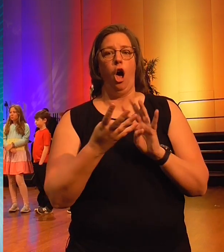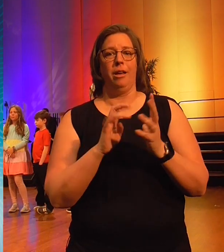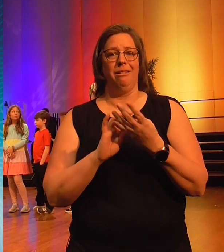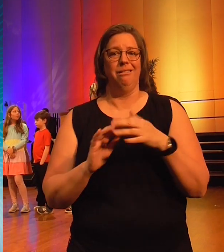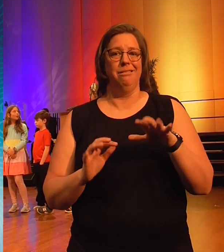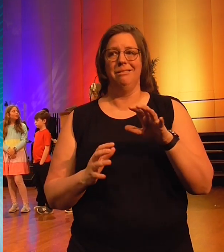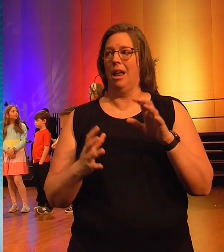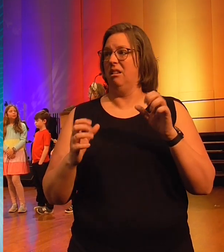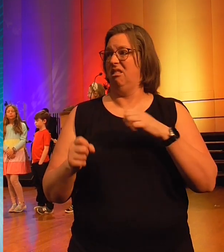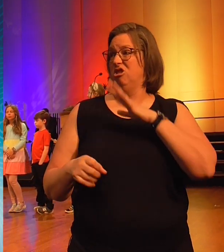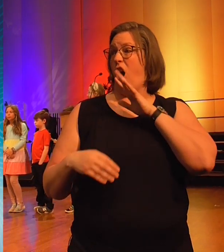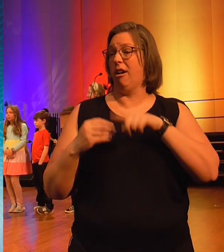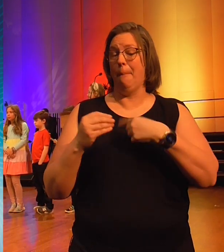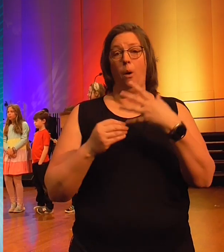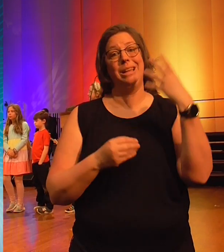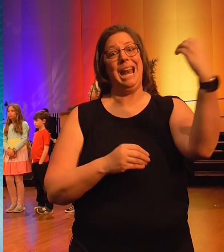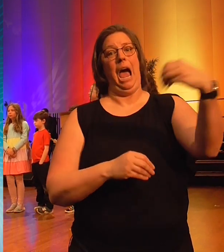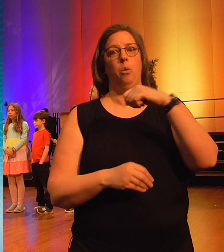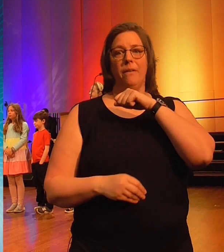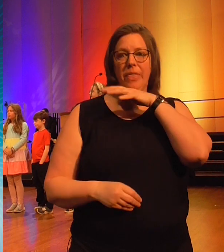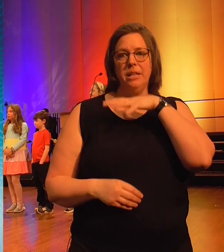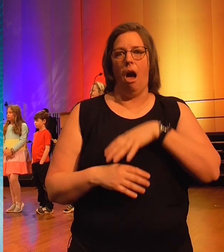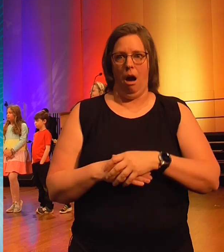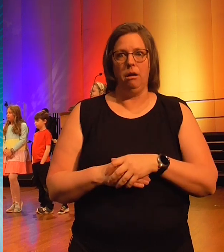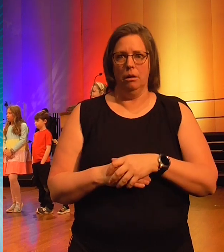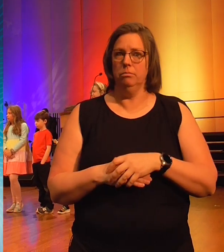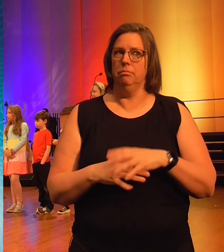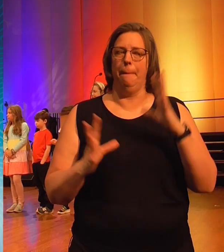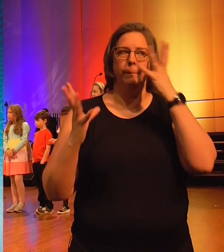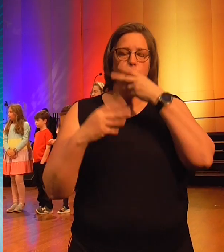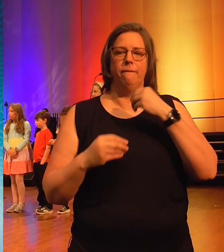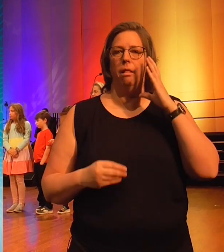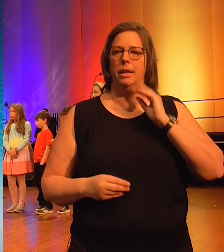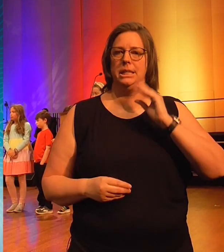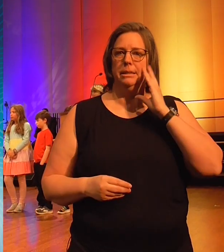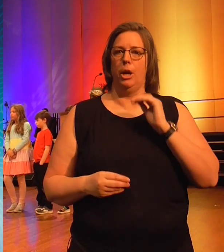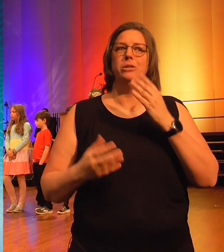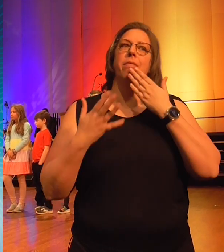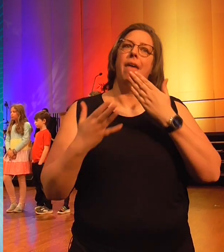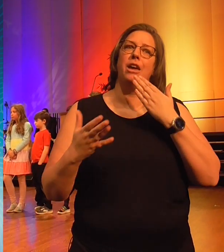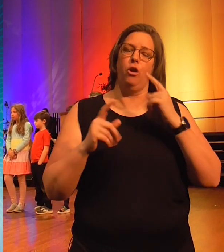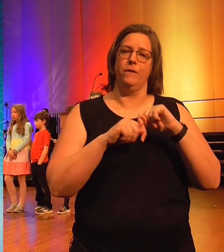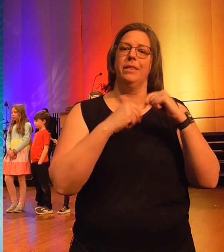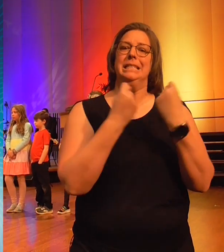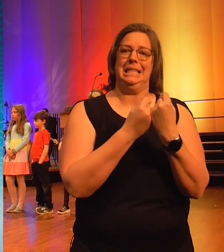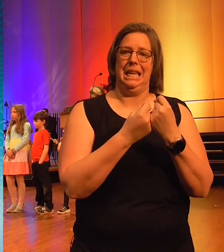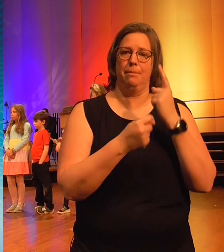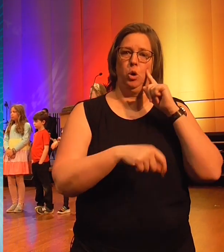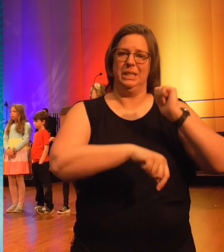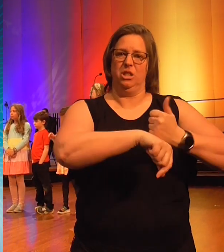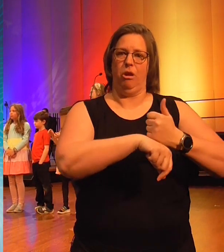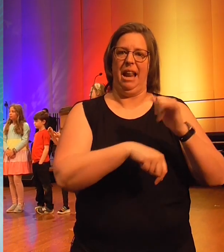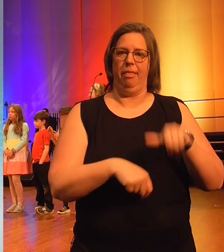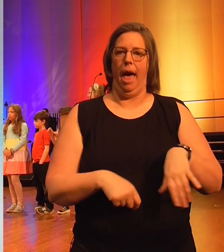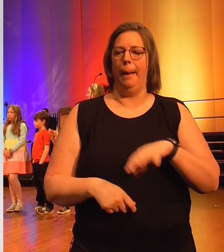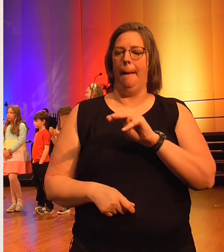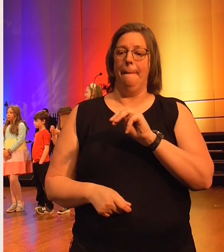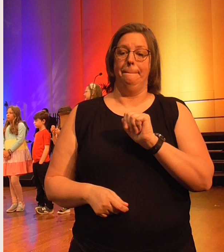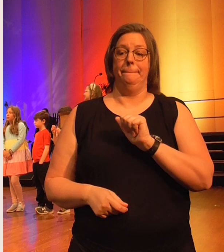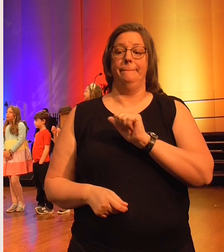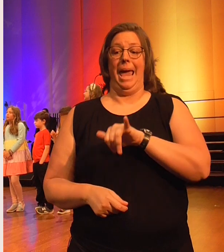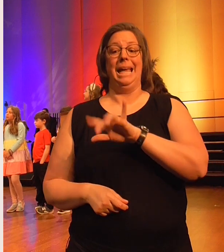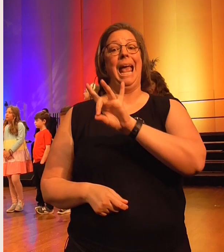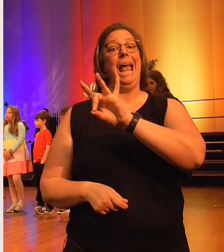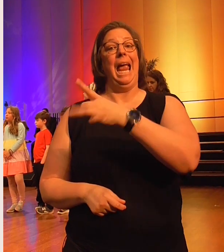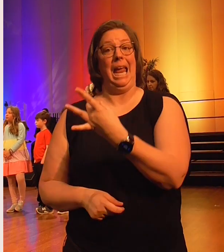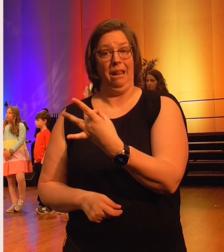out of the yuck. It should be a beautiful experience. Thank you, Larry and Chris and the whole team who's creating that for us. On May 8th, Reverend Zamira is doing a